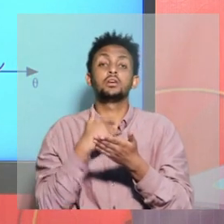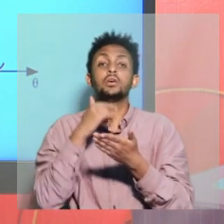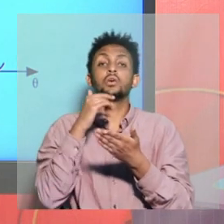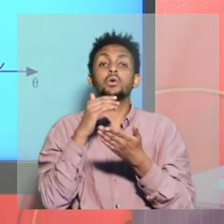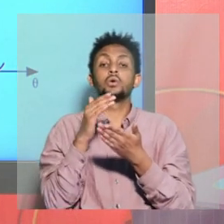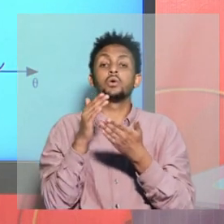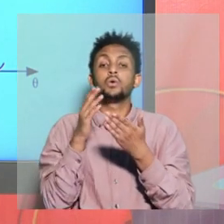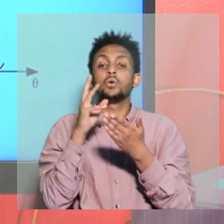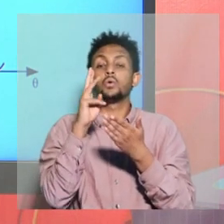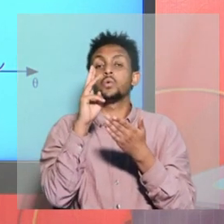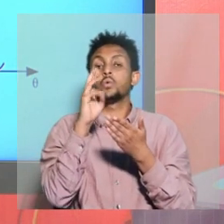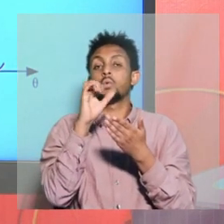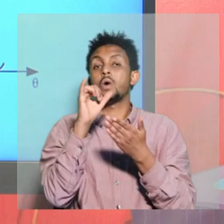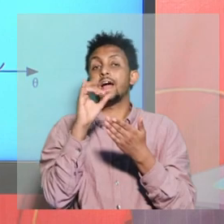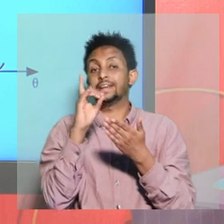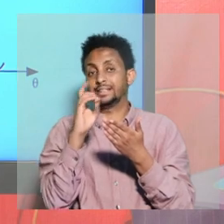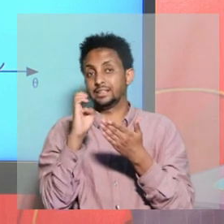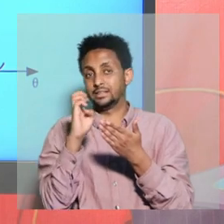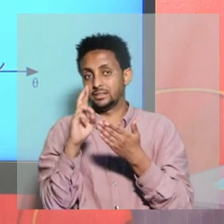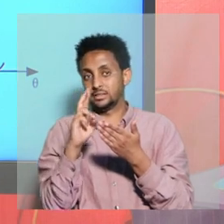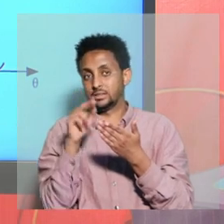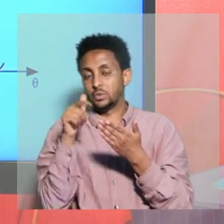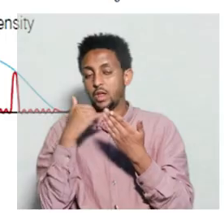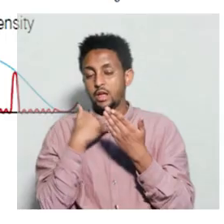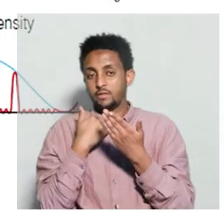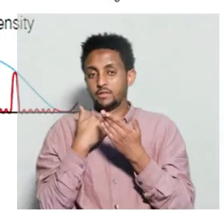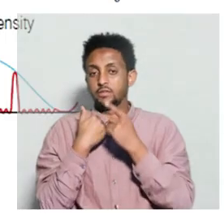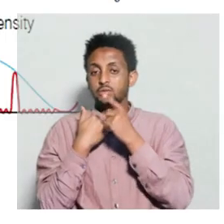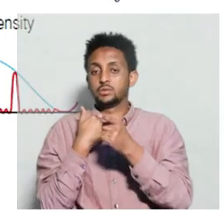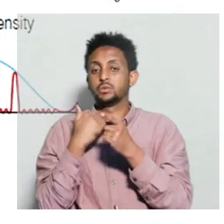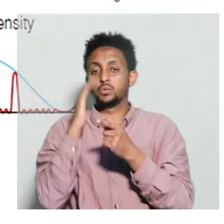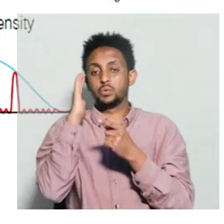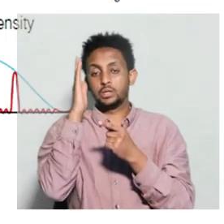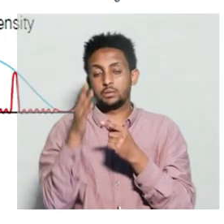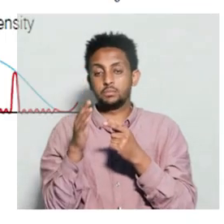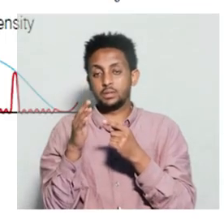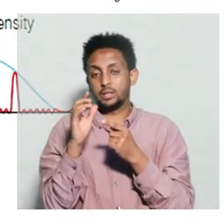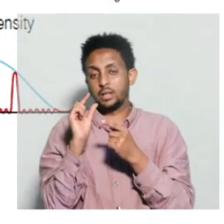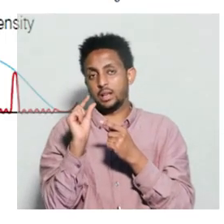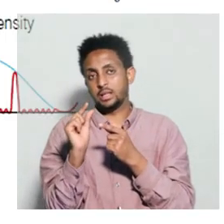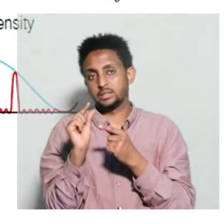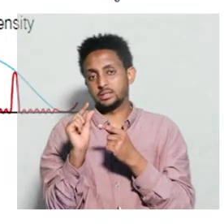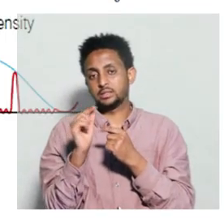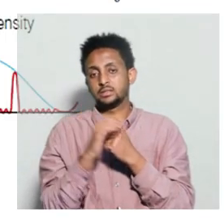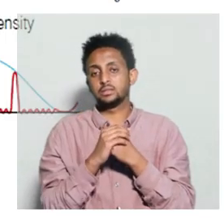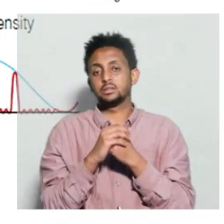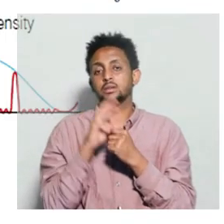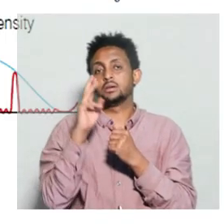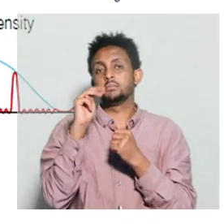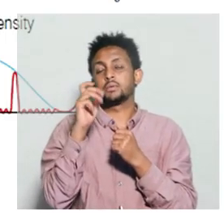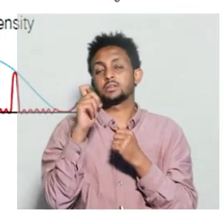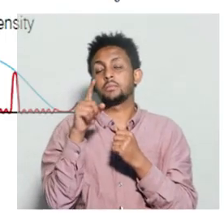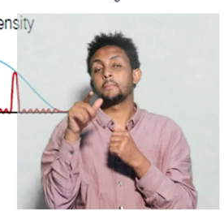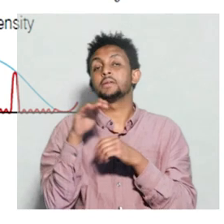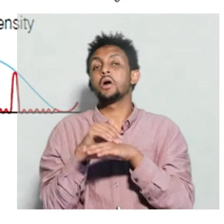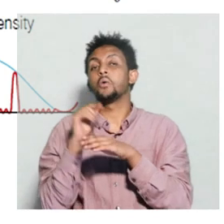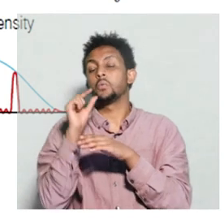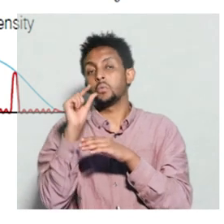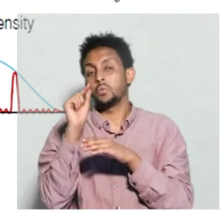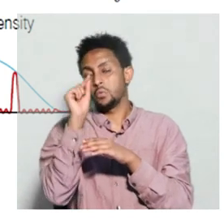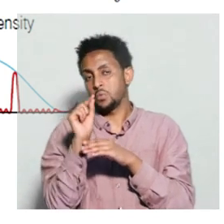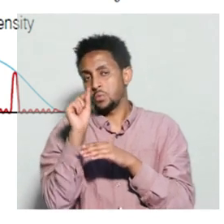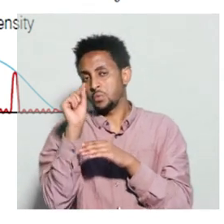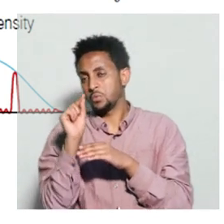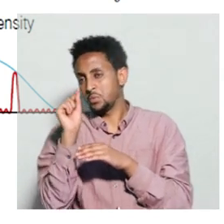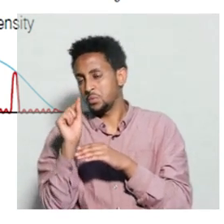wider principal maxima. Then there will be a less maximas known to be subsidiary